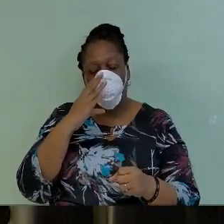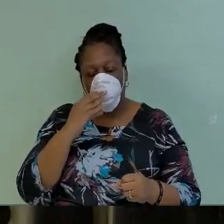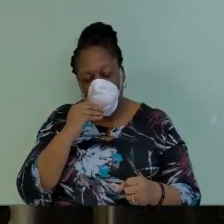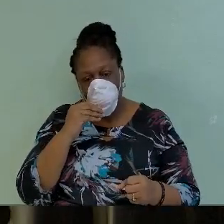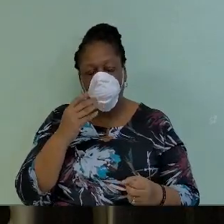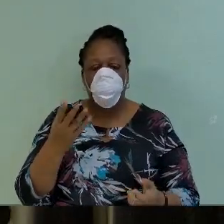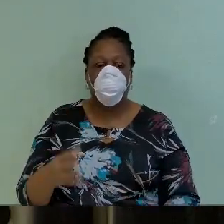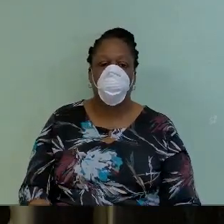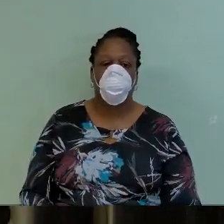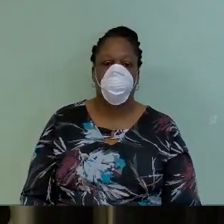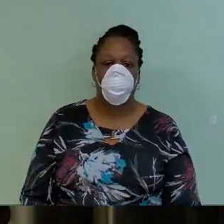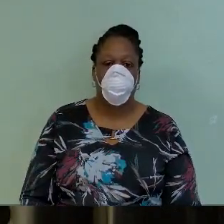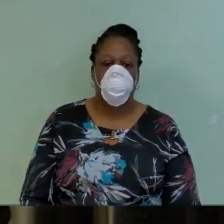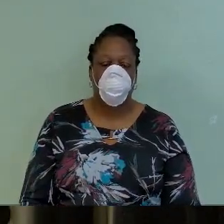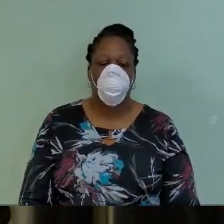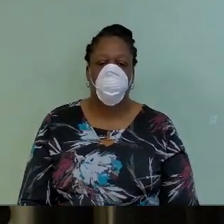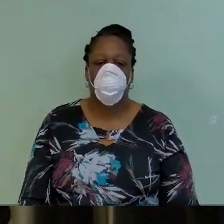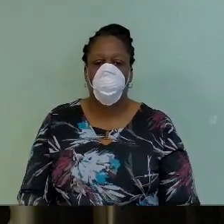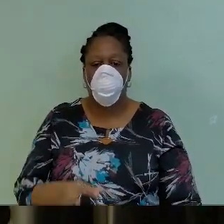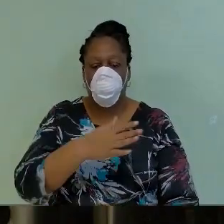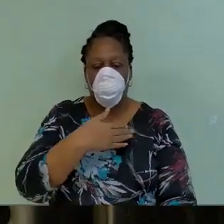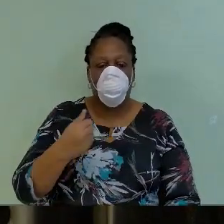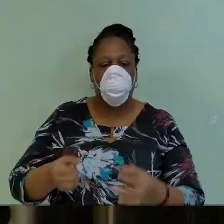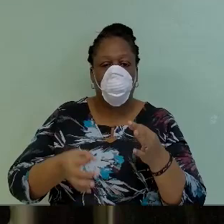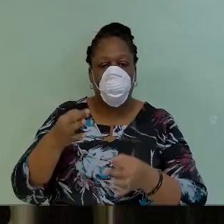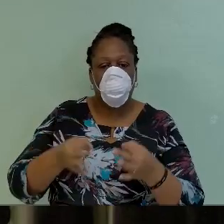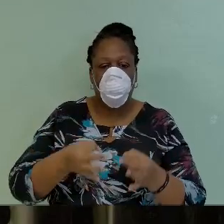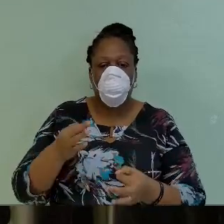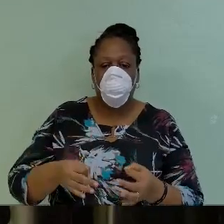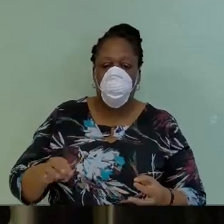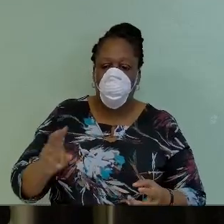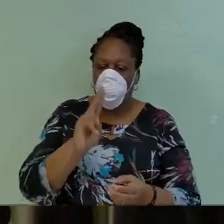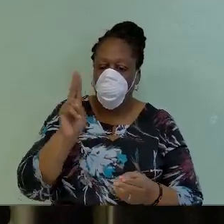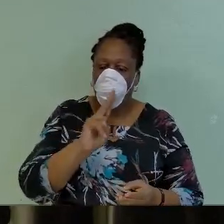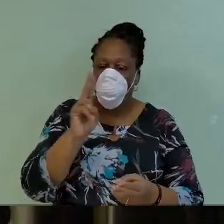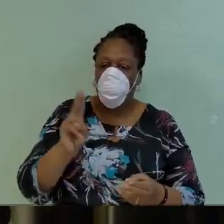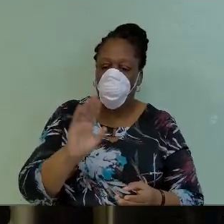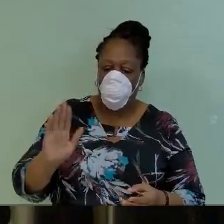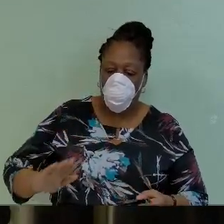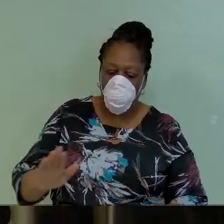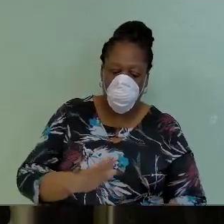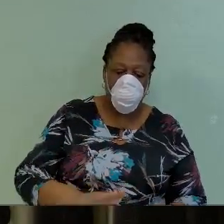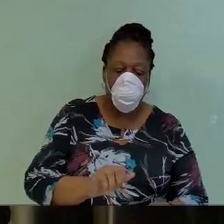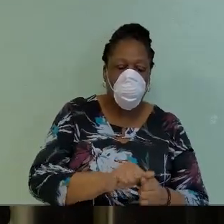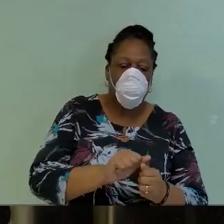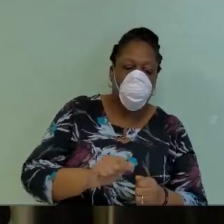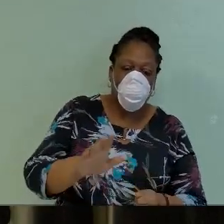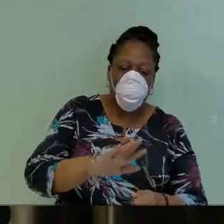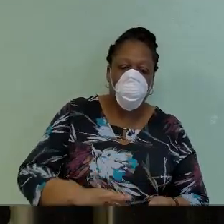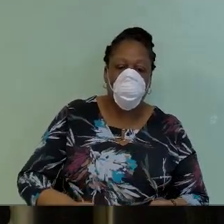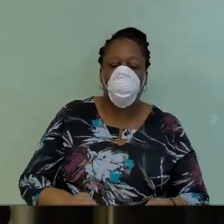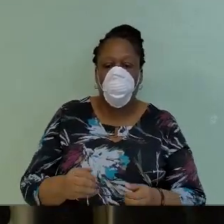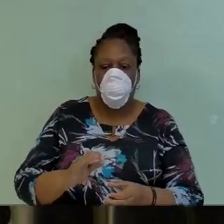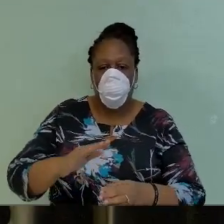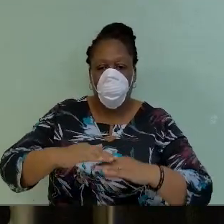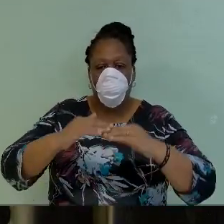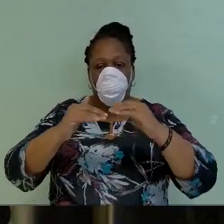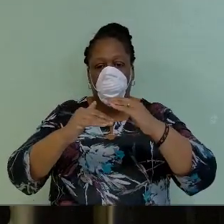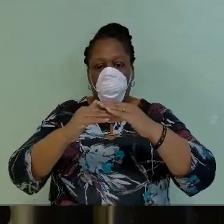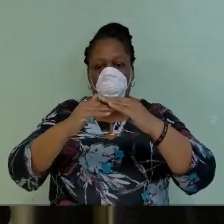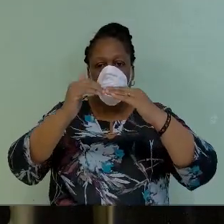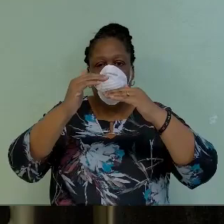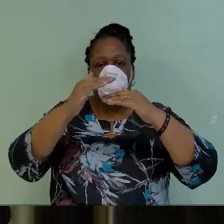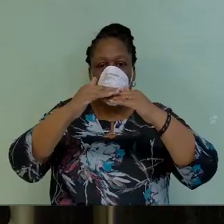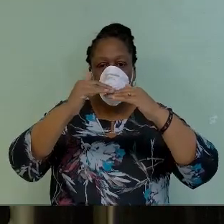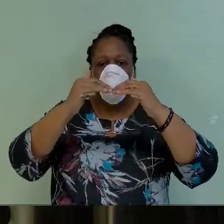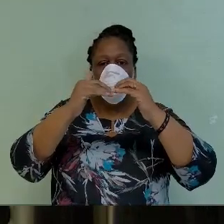house over time, then you could have some of those gases. Even though in small concentrations, they could build up over time. Now, another